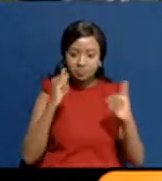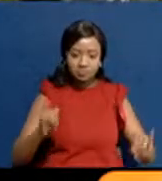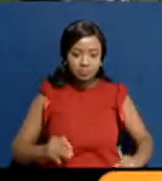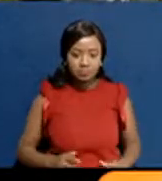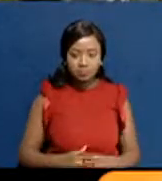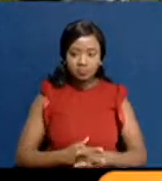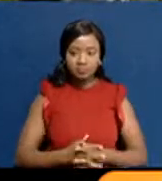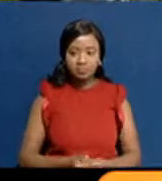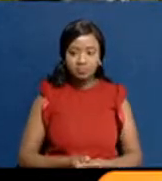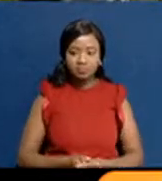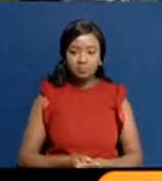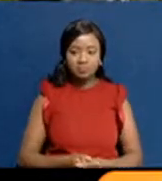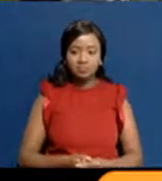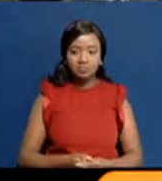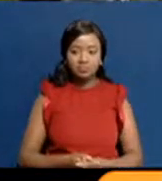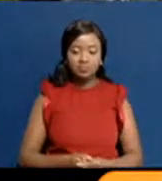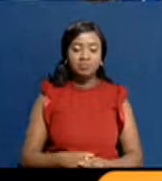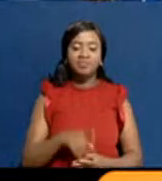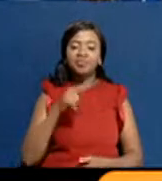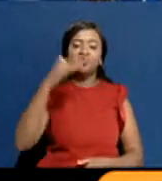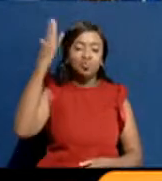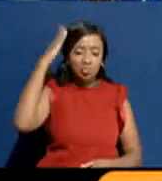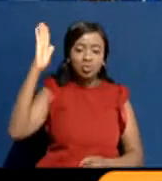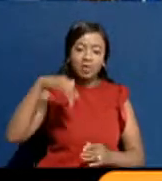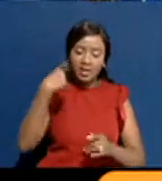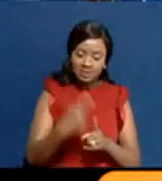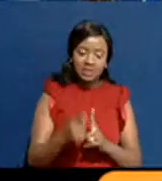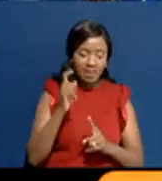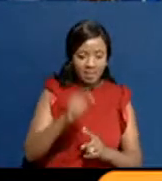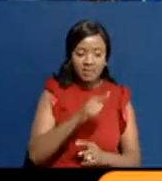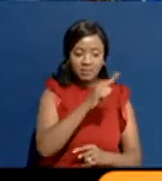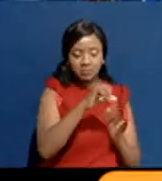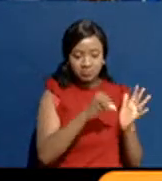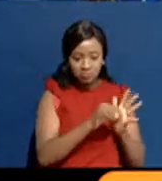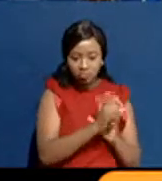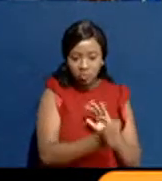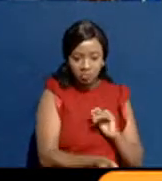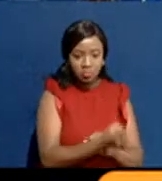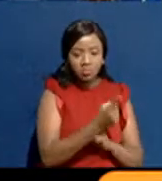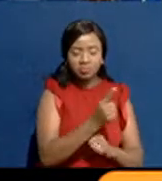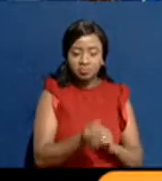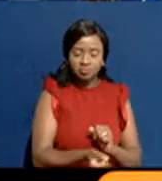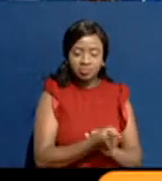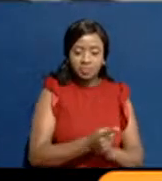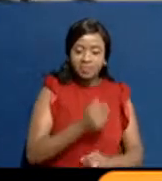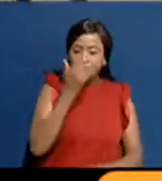almost just close your eyes and be sure there'll be a scandal at KEMSA. The reason is